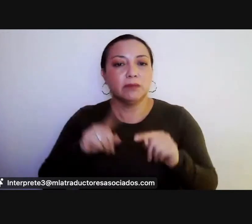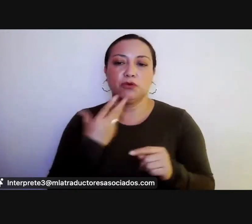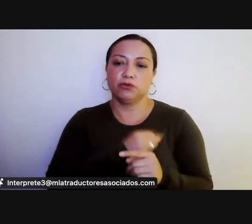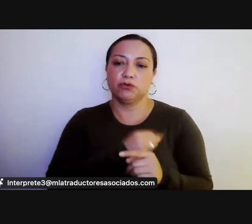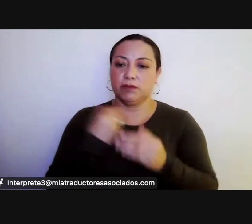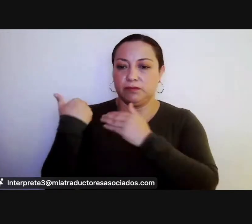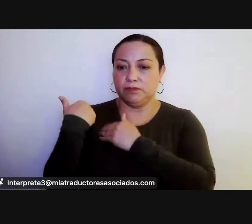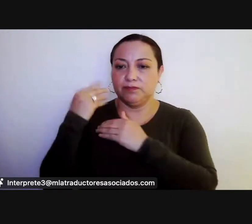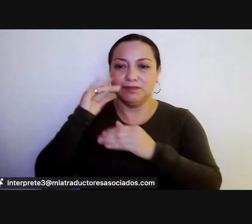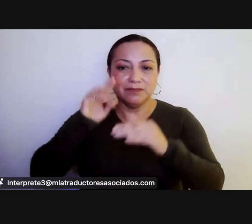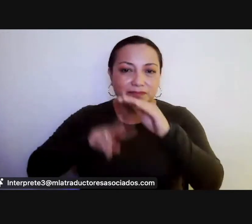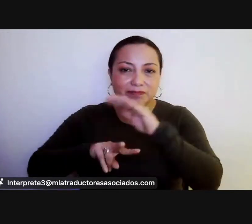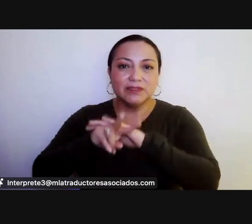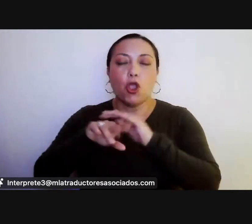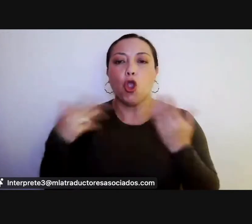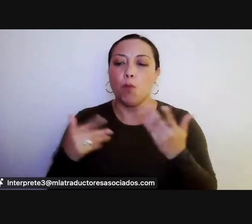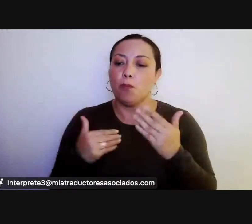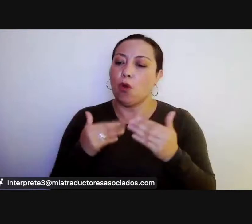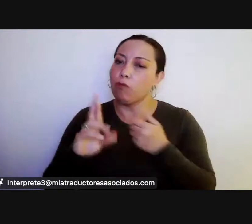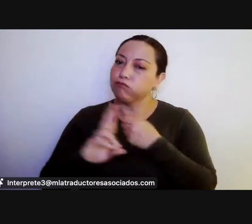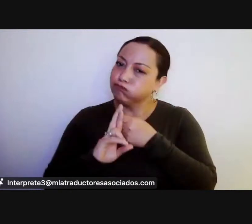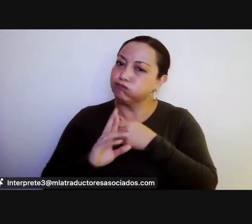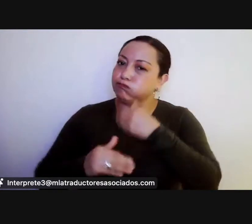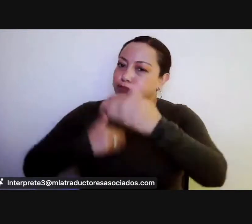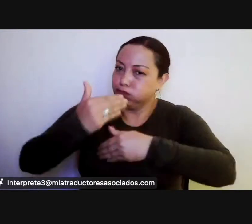at, and how to